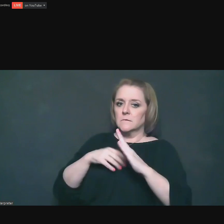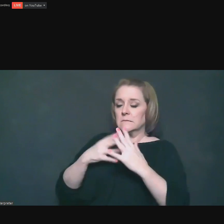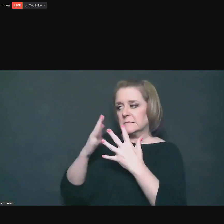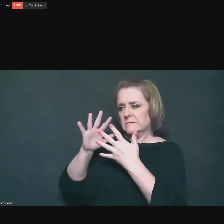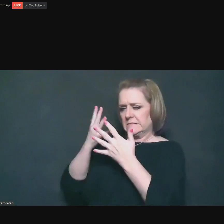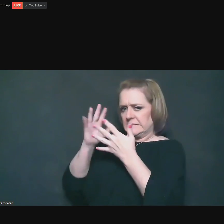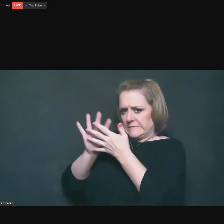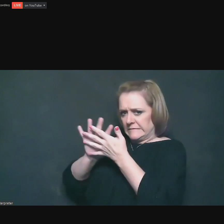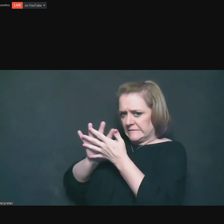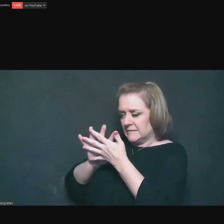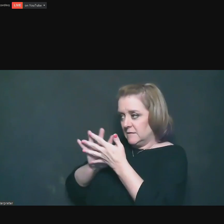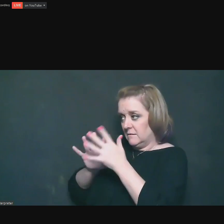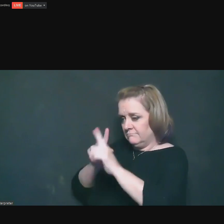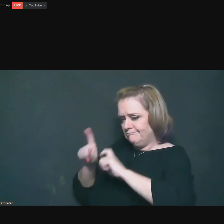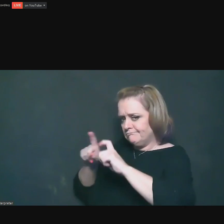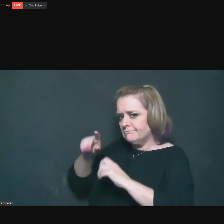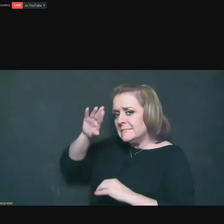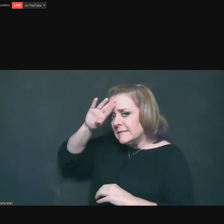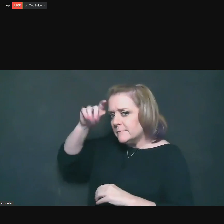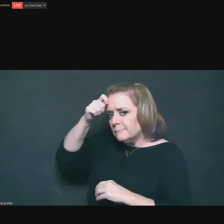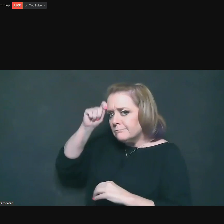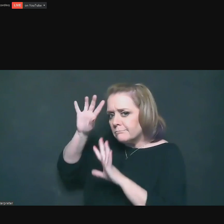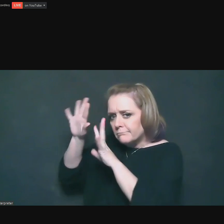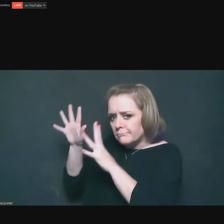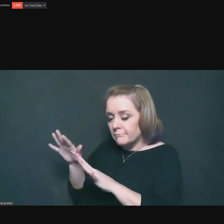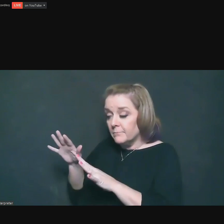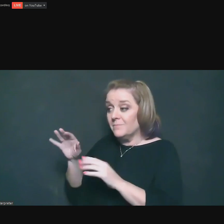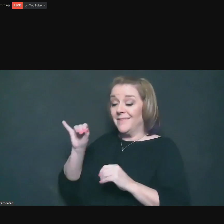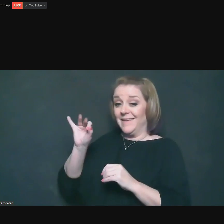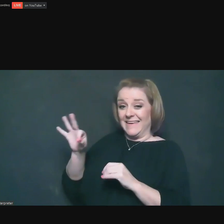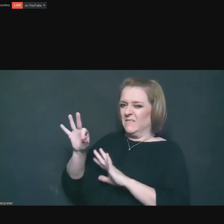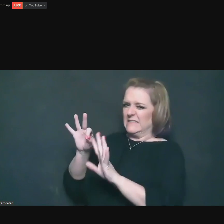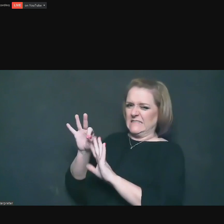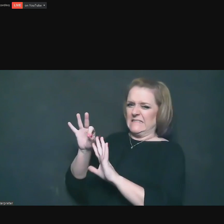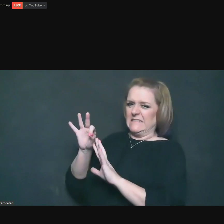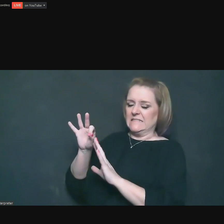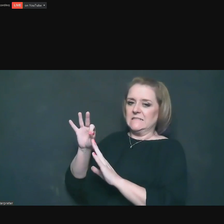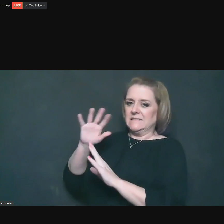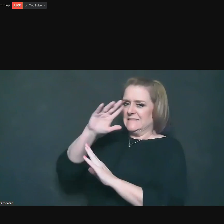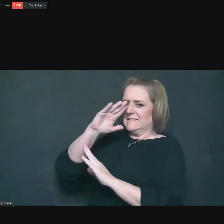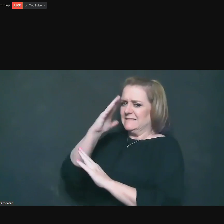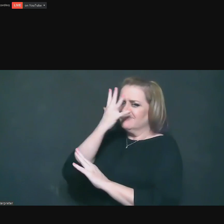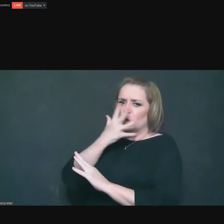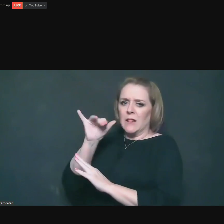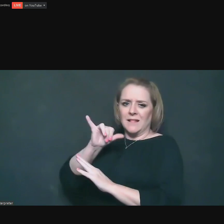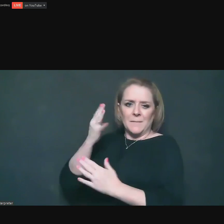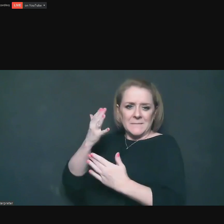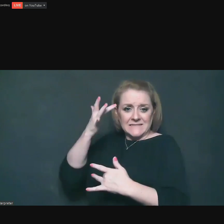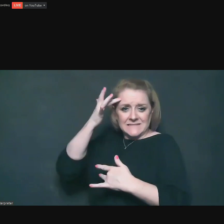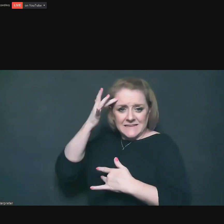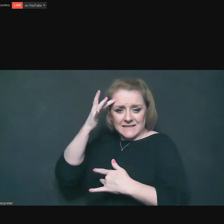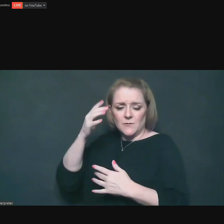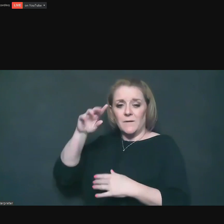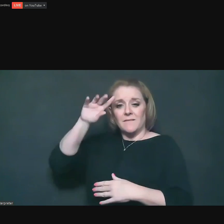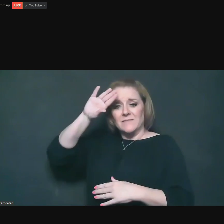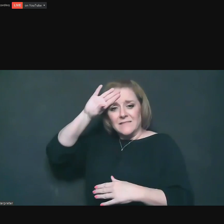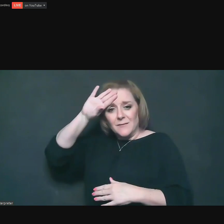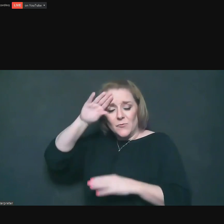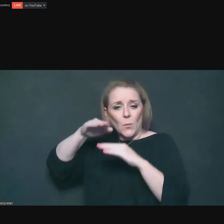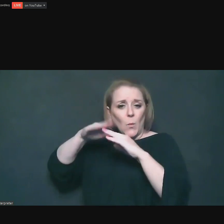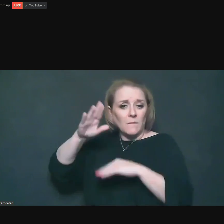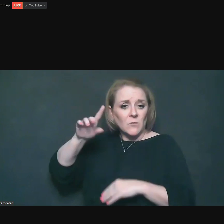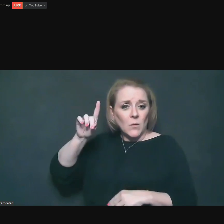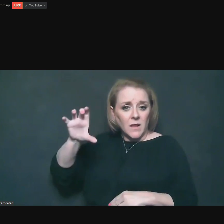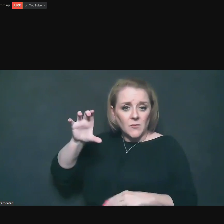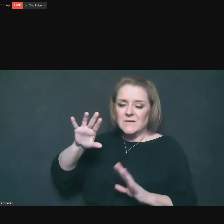prior to treatment, if somebody does have, passes or fails the health survey or has a temperature over 100 degrees. And then typical